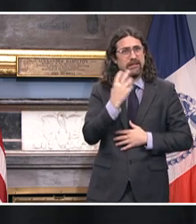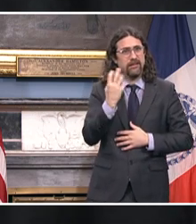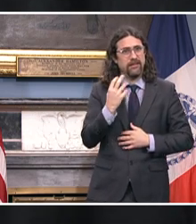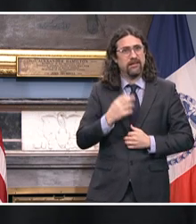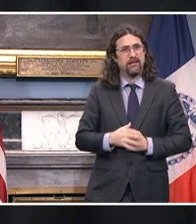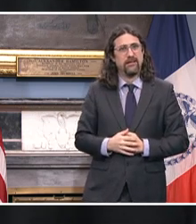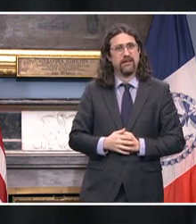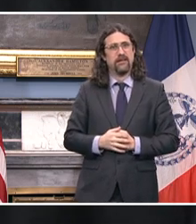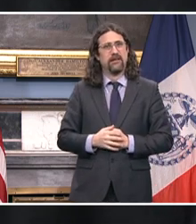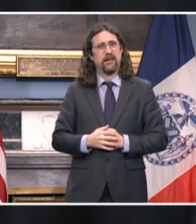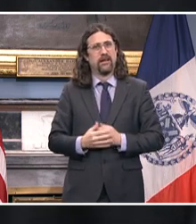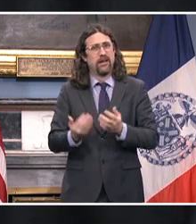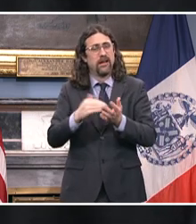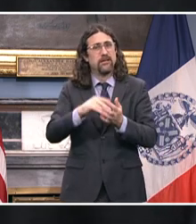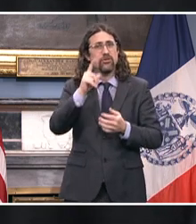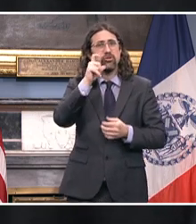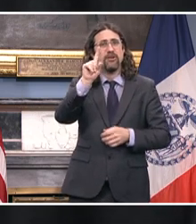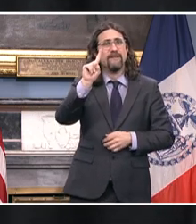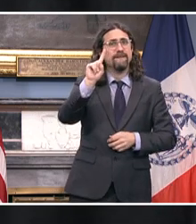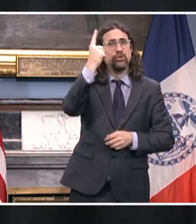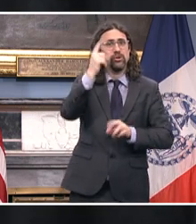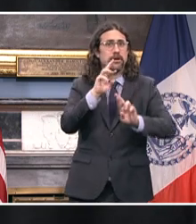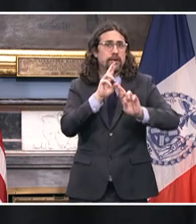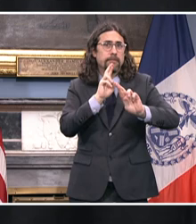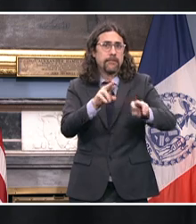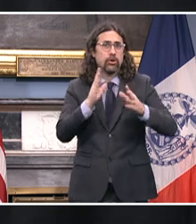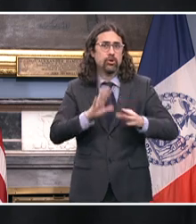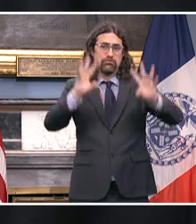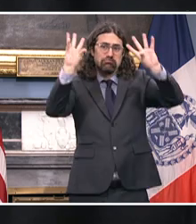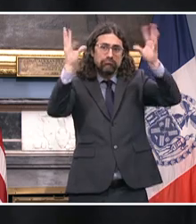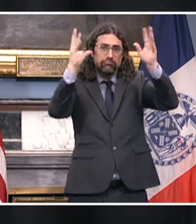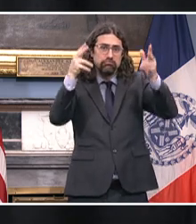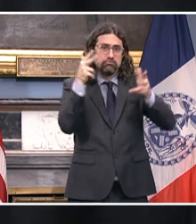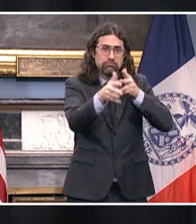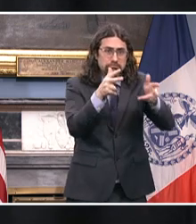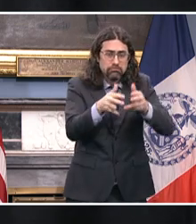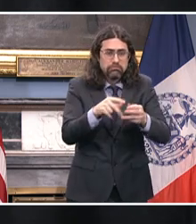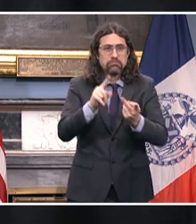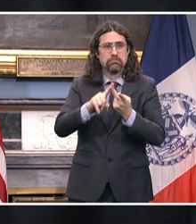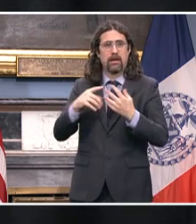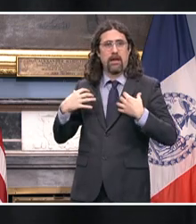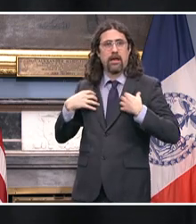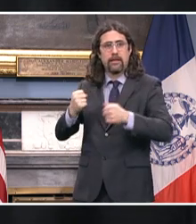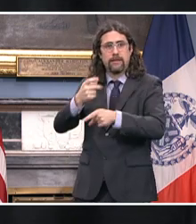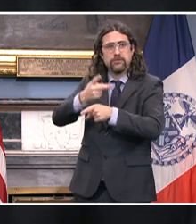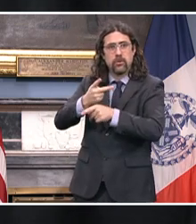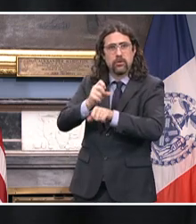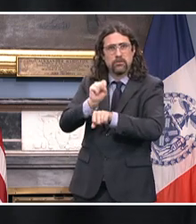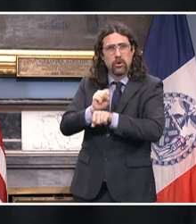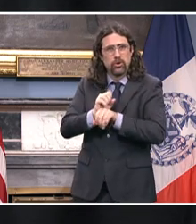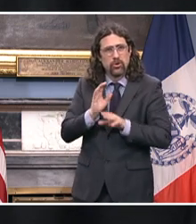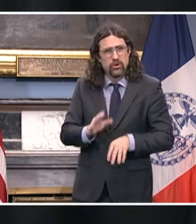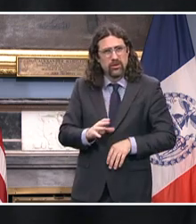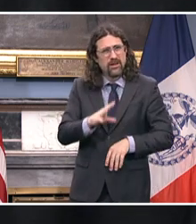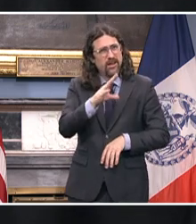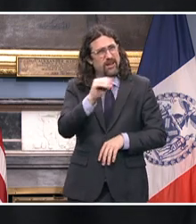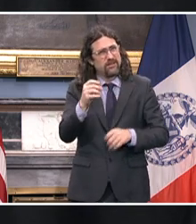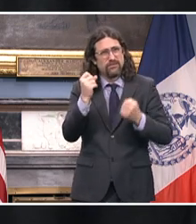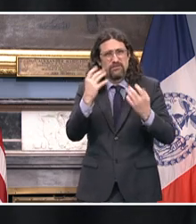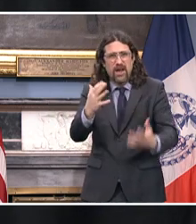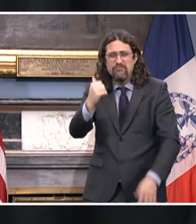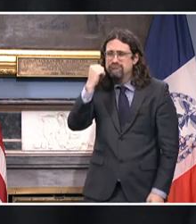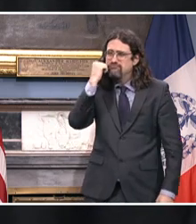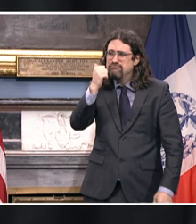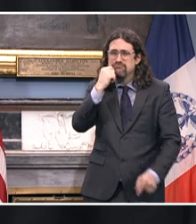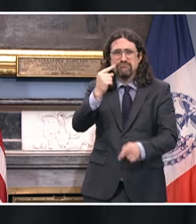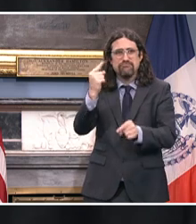beyond. But it's the everyday people who are helping us turn the tide and fight back this disease.